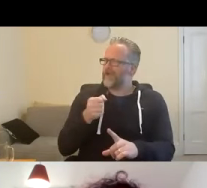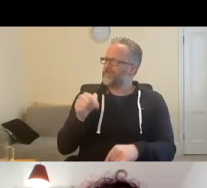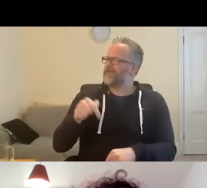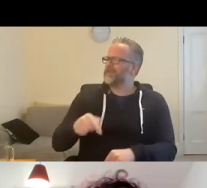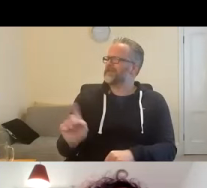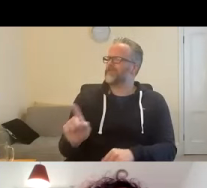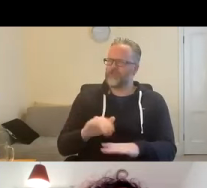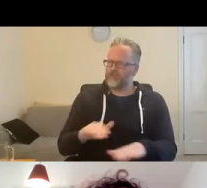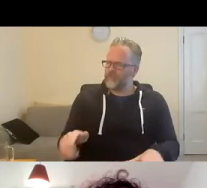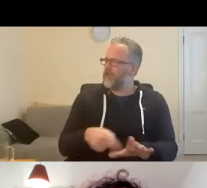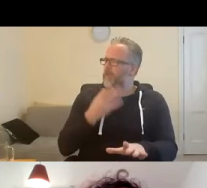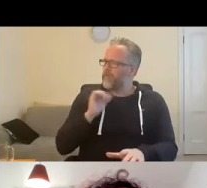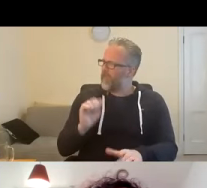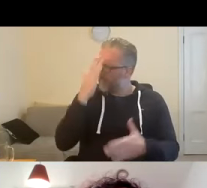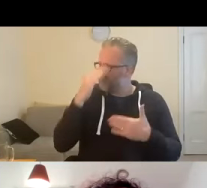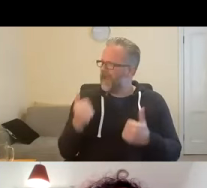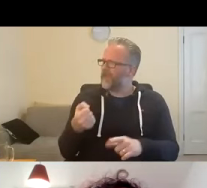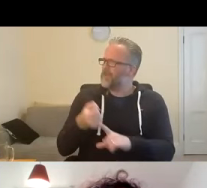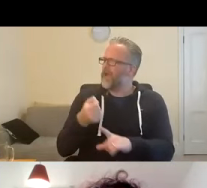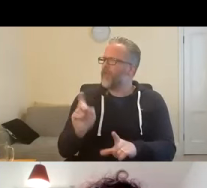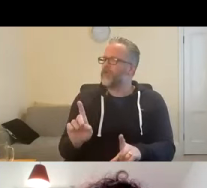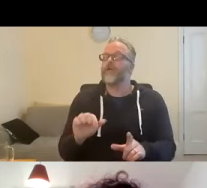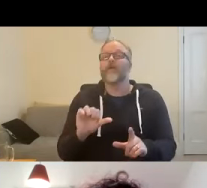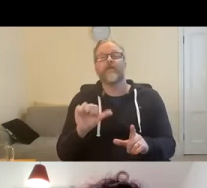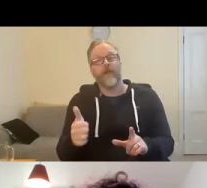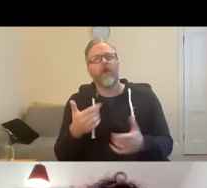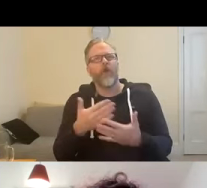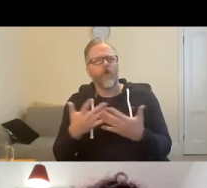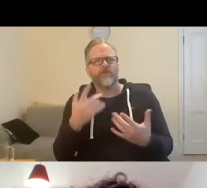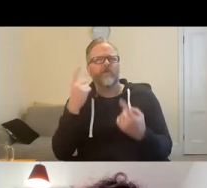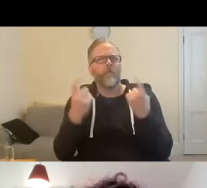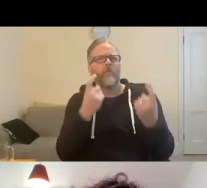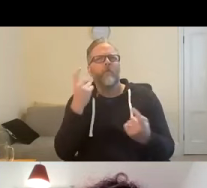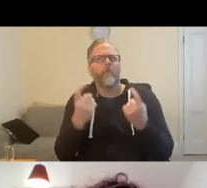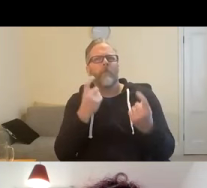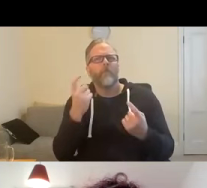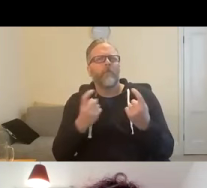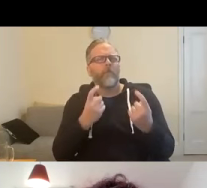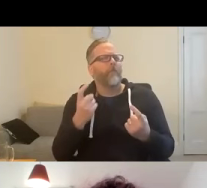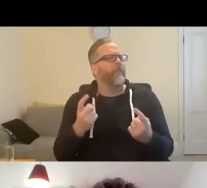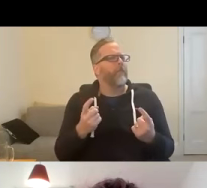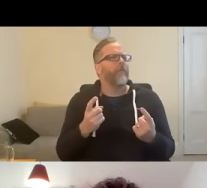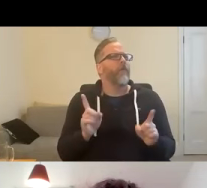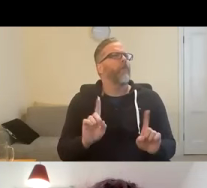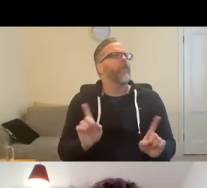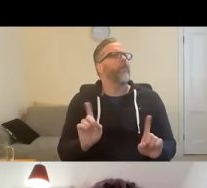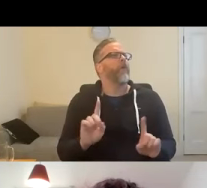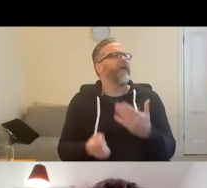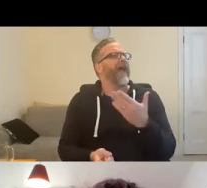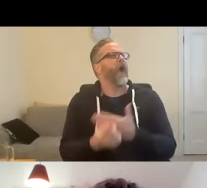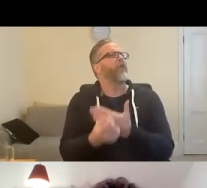on children and young people's mental health. And this led to a lot of speculation as to what would be the